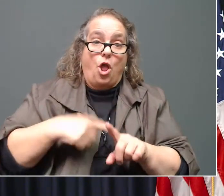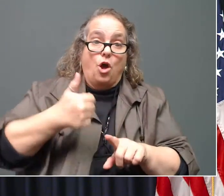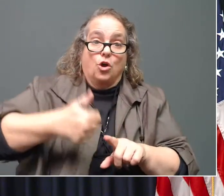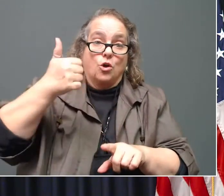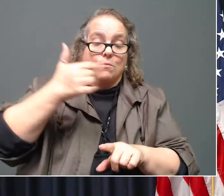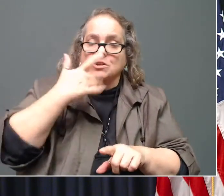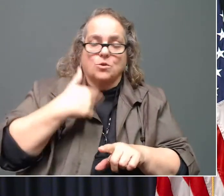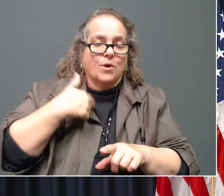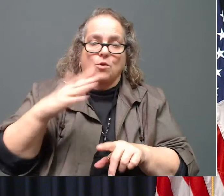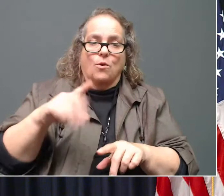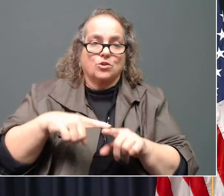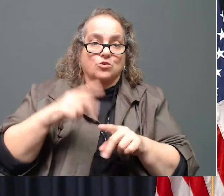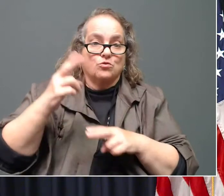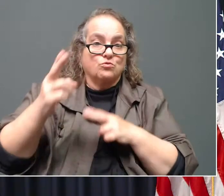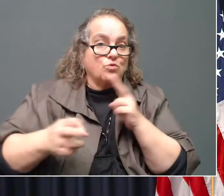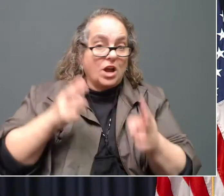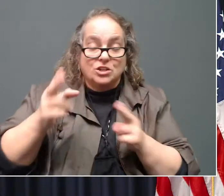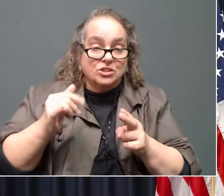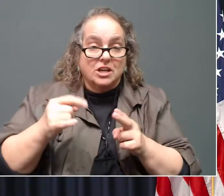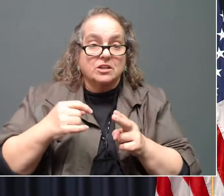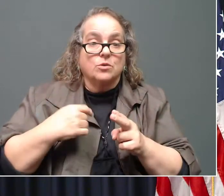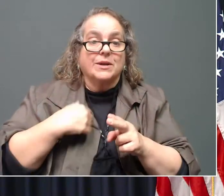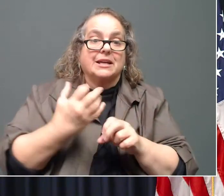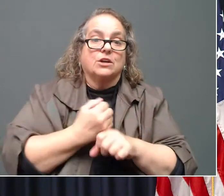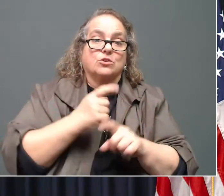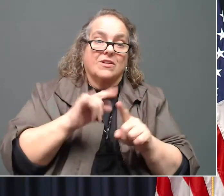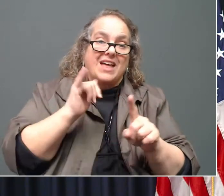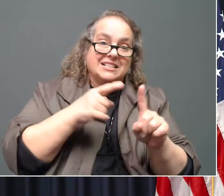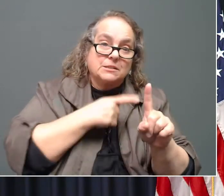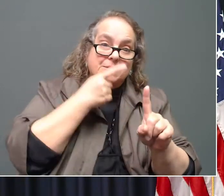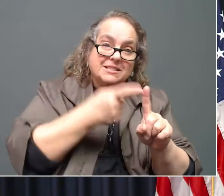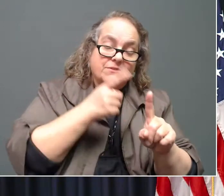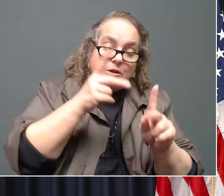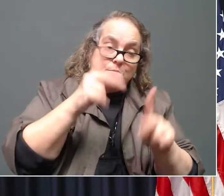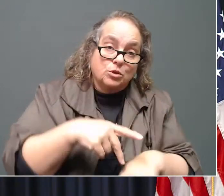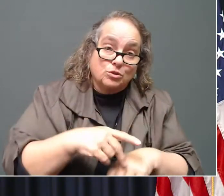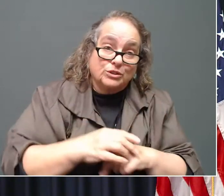anybody. We're going to get it to that specific individual.